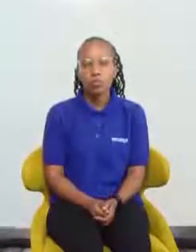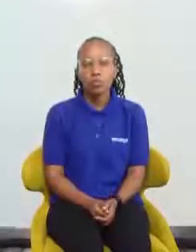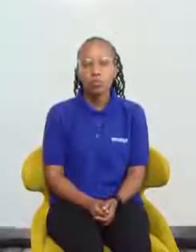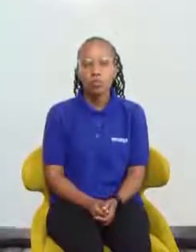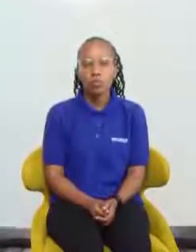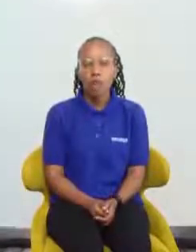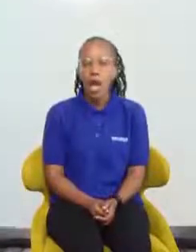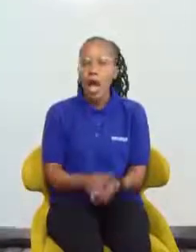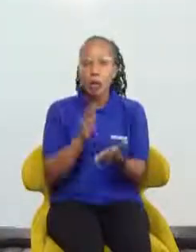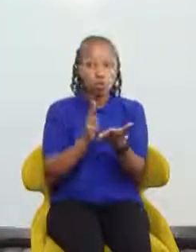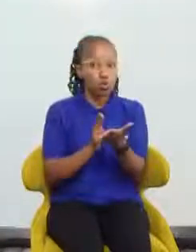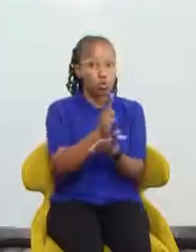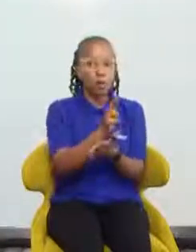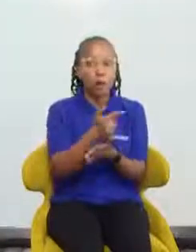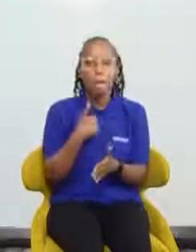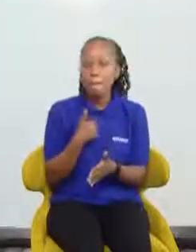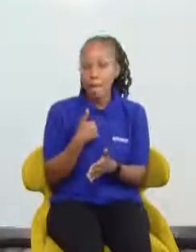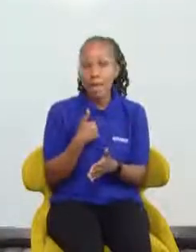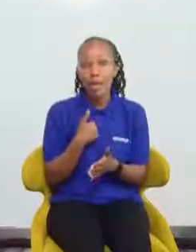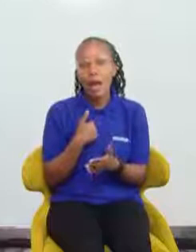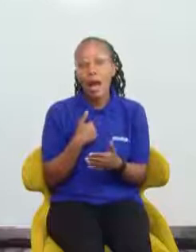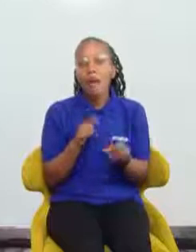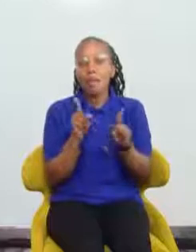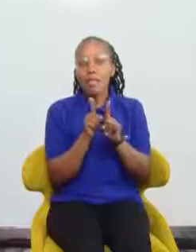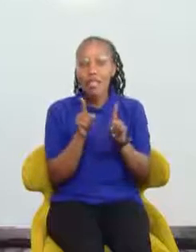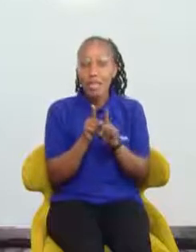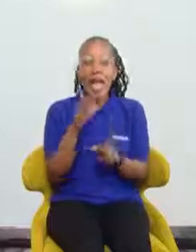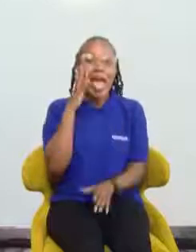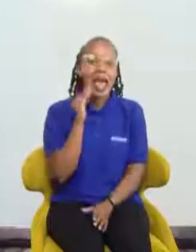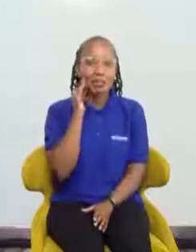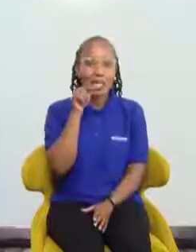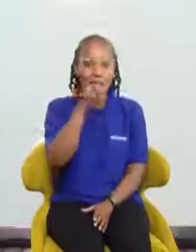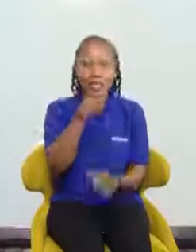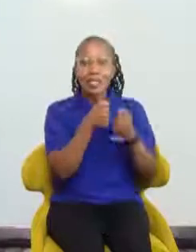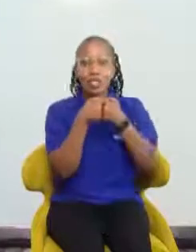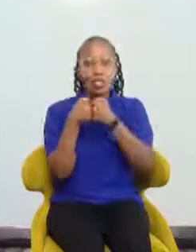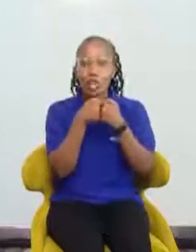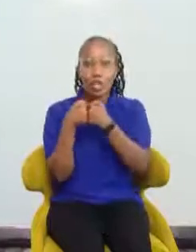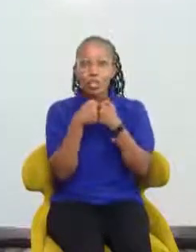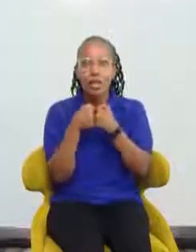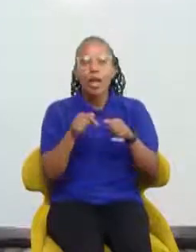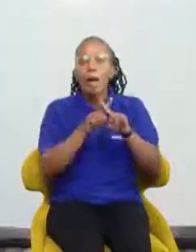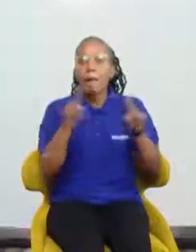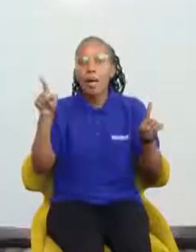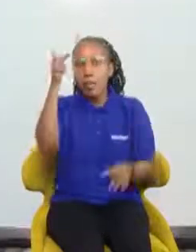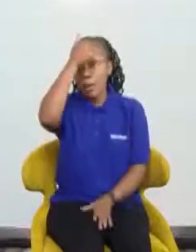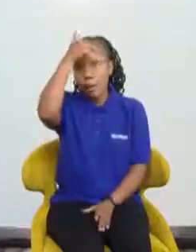And to be honest, I'm still experiencing those challenges. However, due to